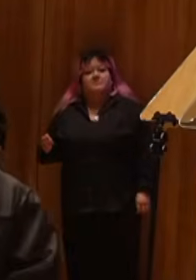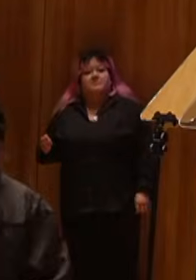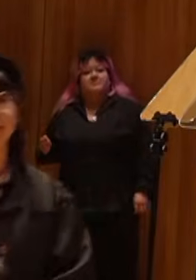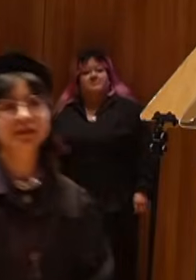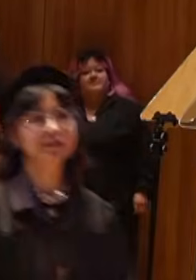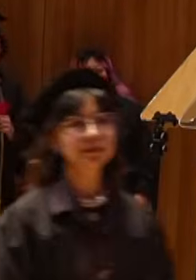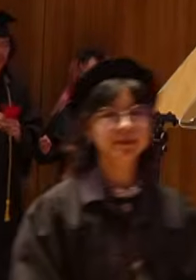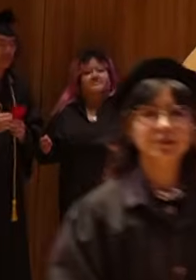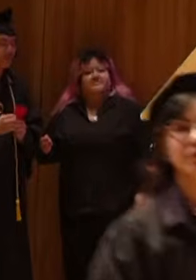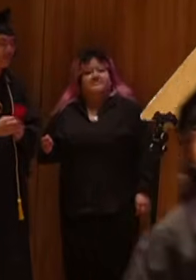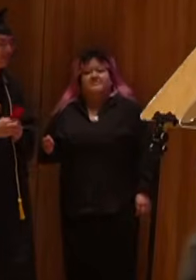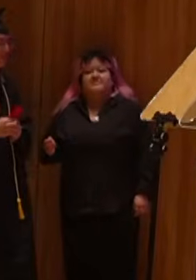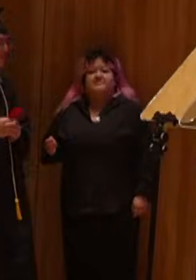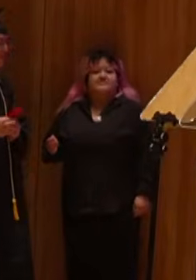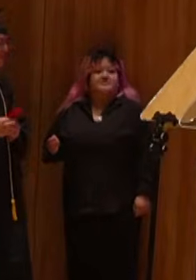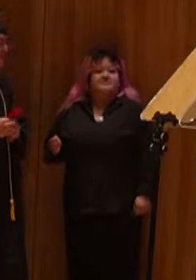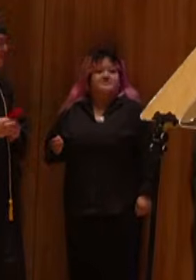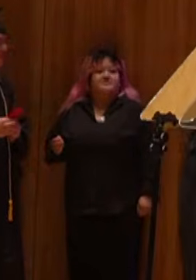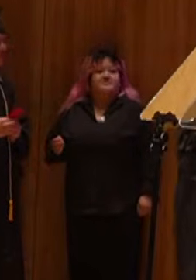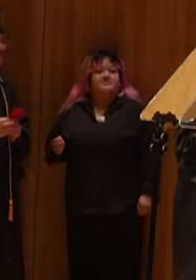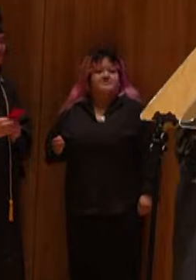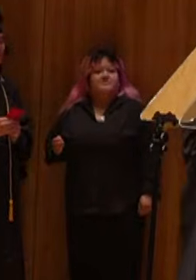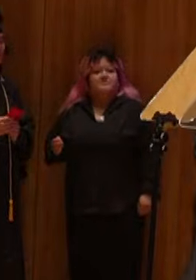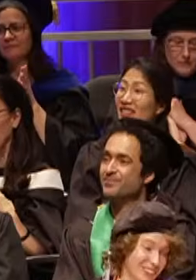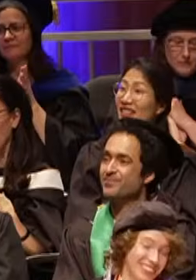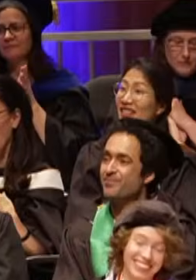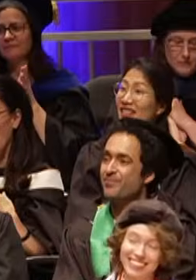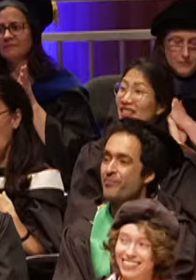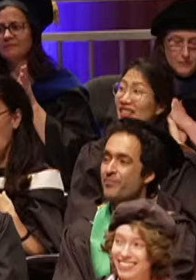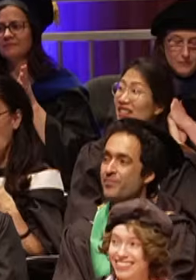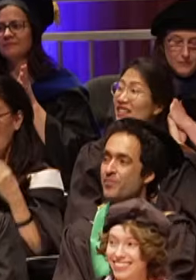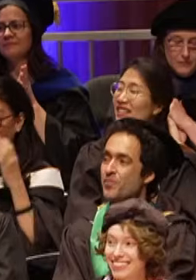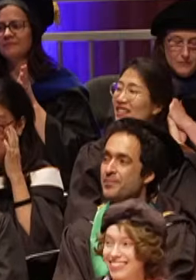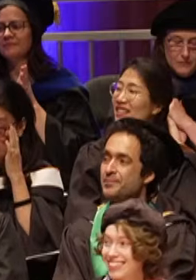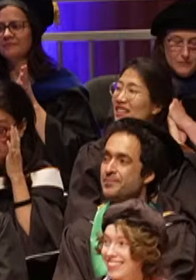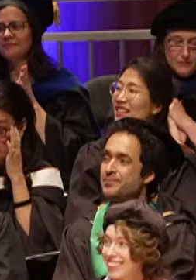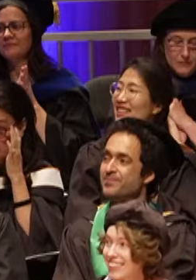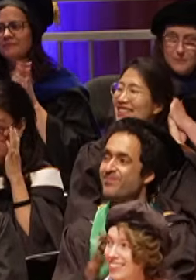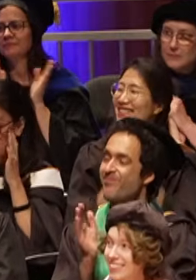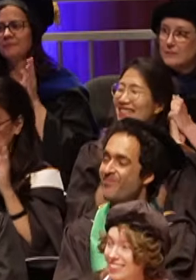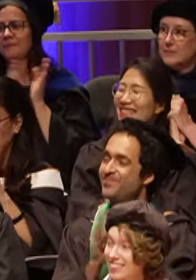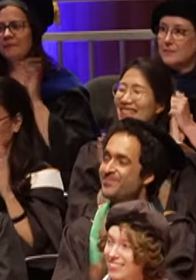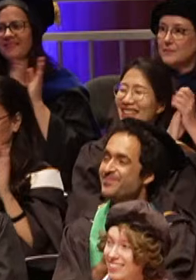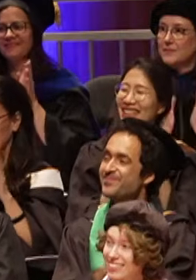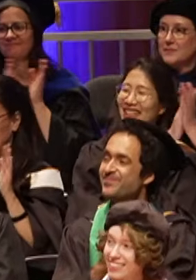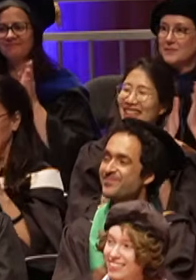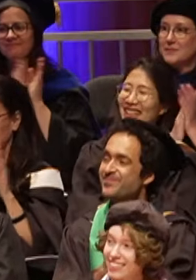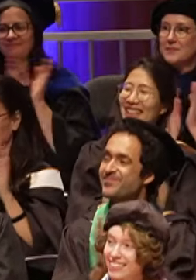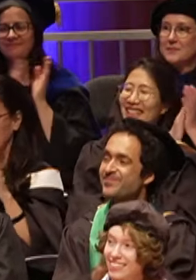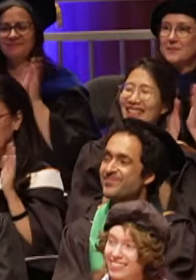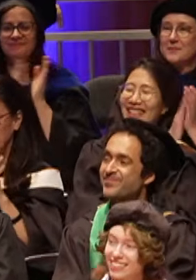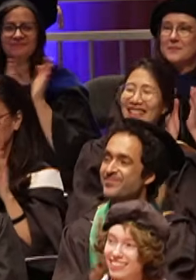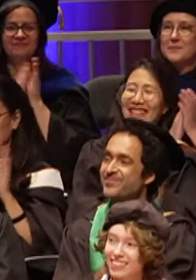The whole thing? Yeah. Okay. Annika, aka Anan Anthony.